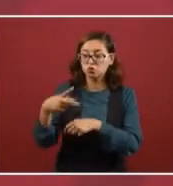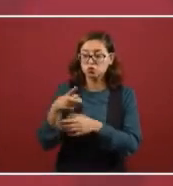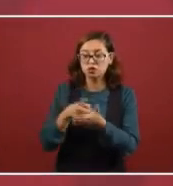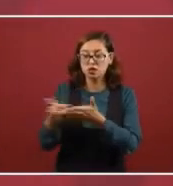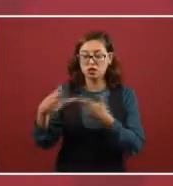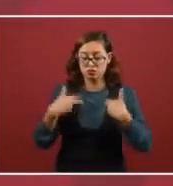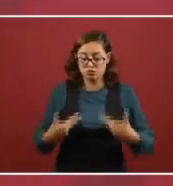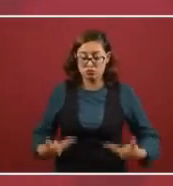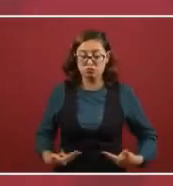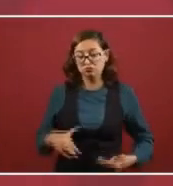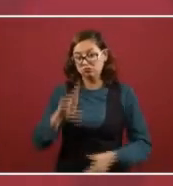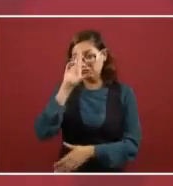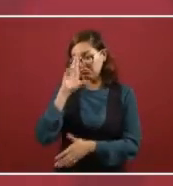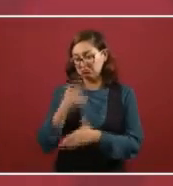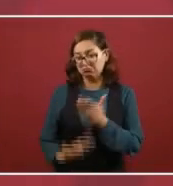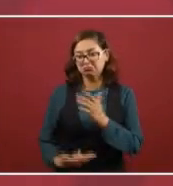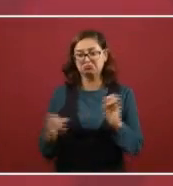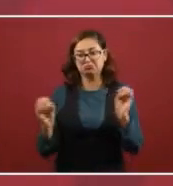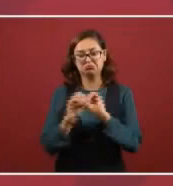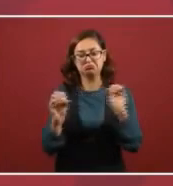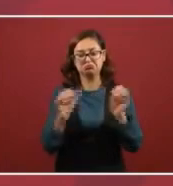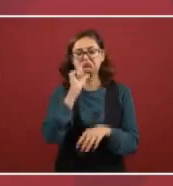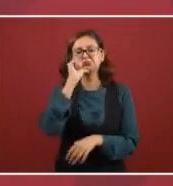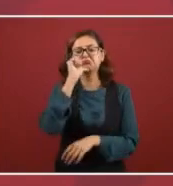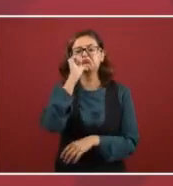that their rights not be violated.